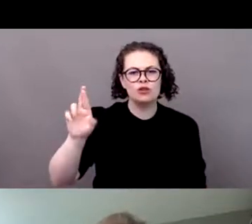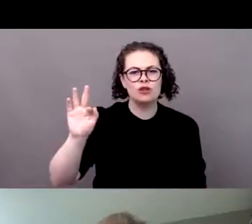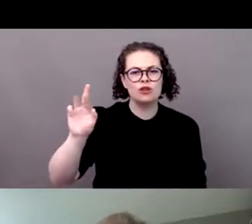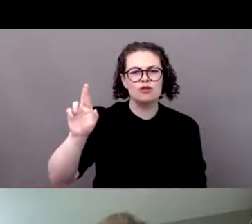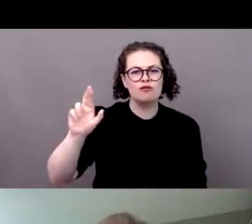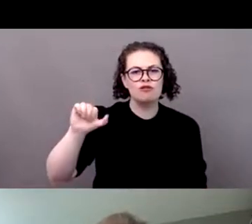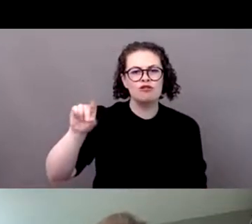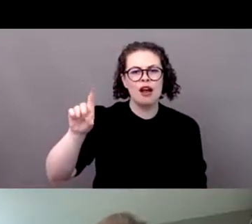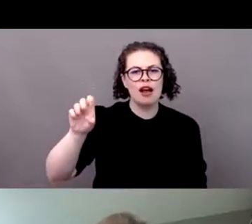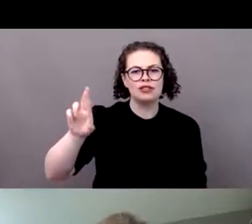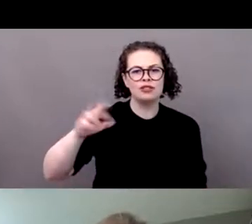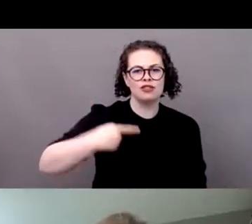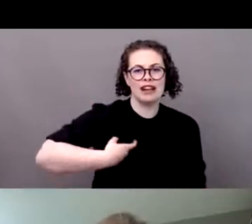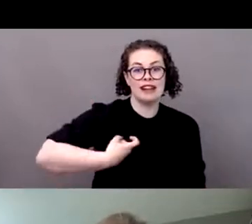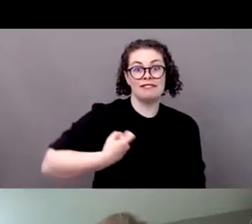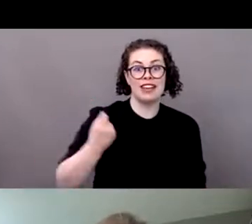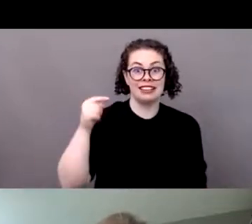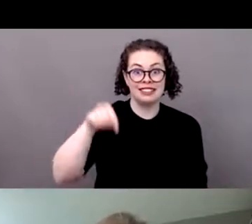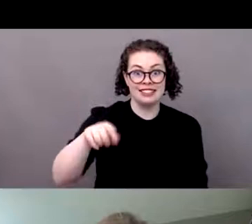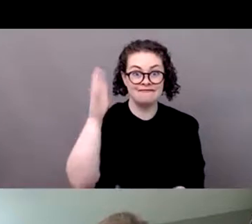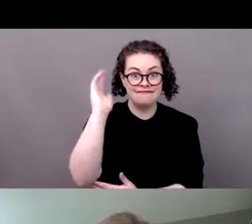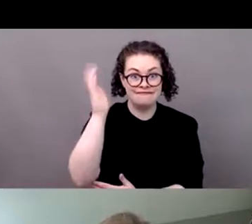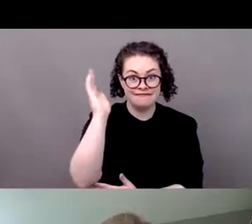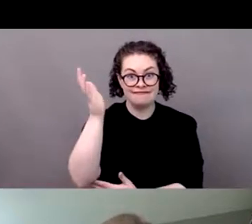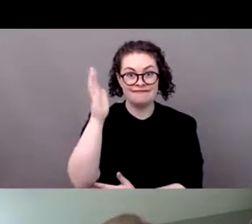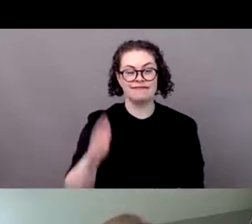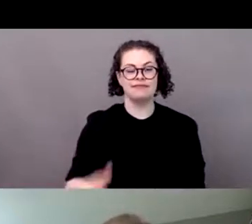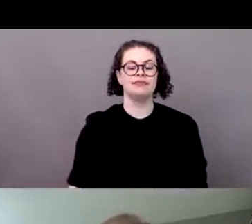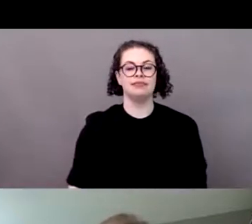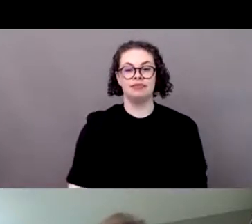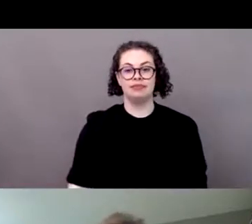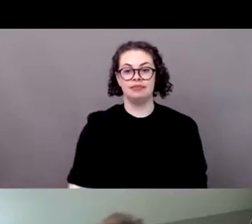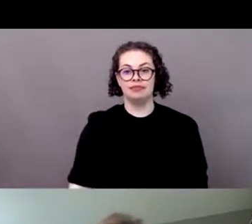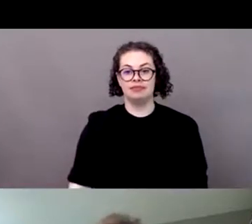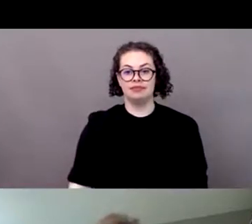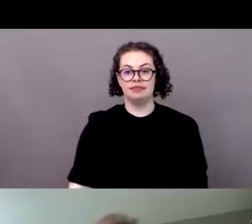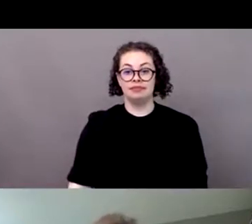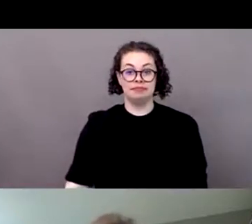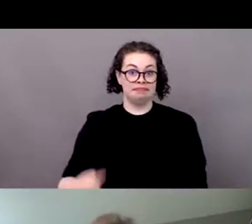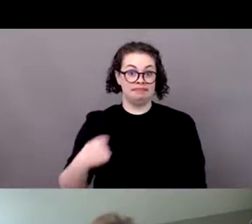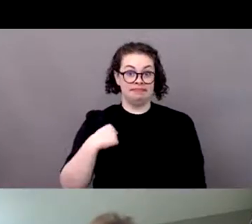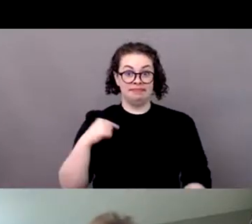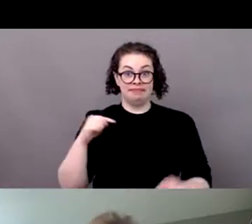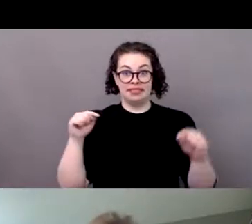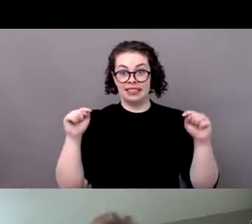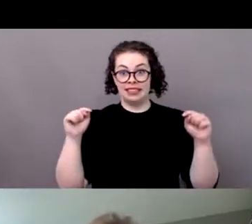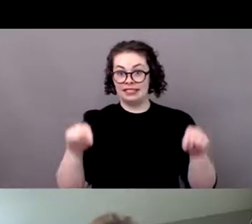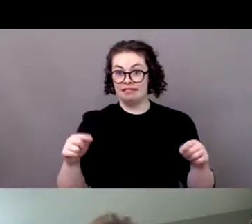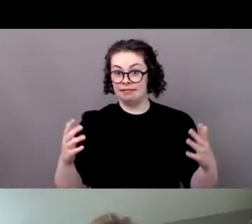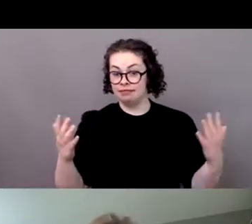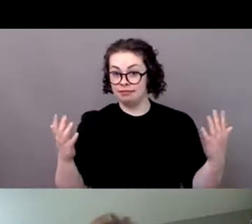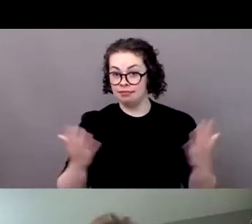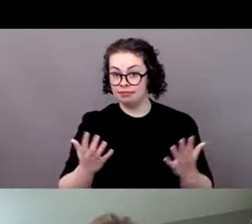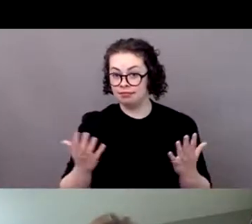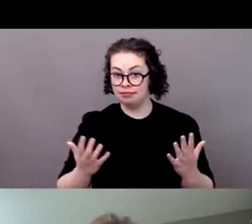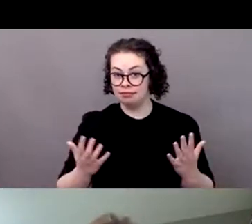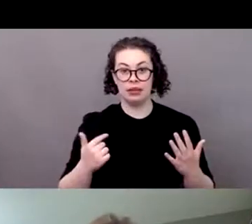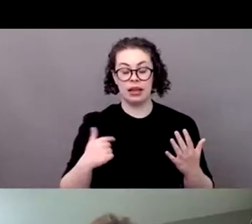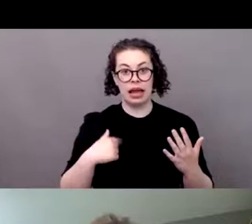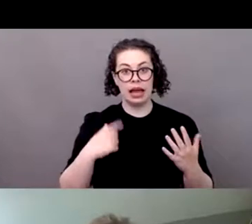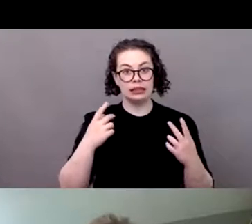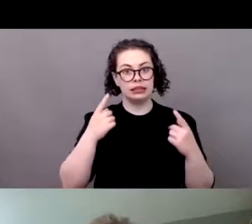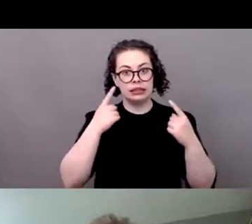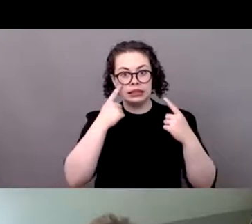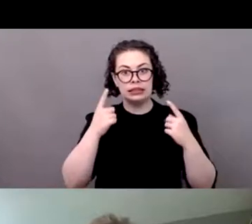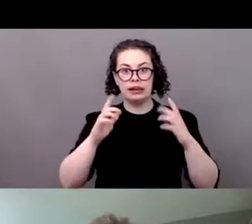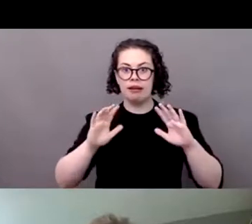well, because as you mentioned, I would like just to be the witness of how this new service